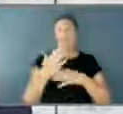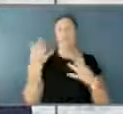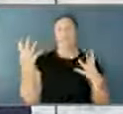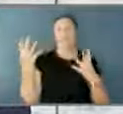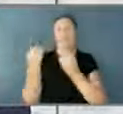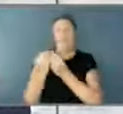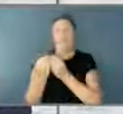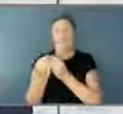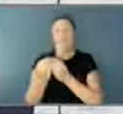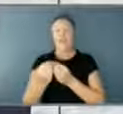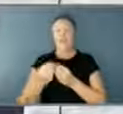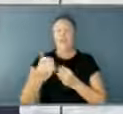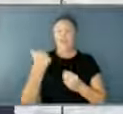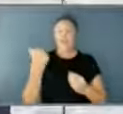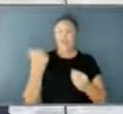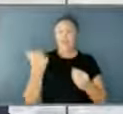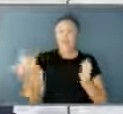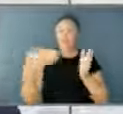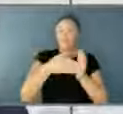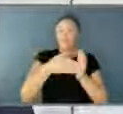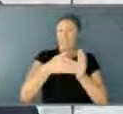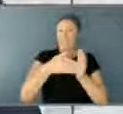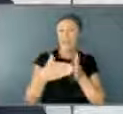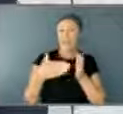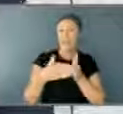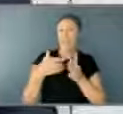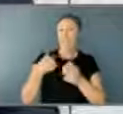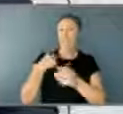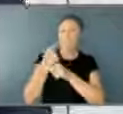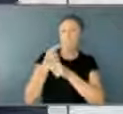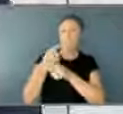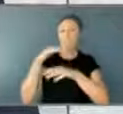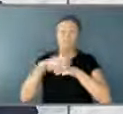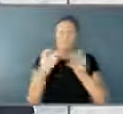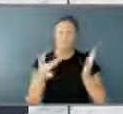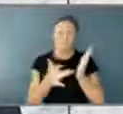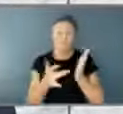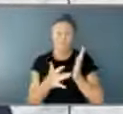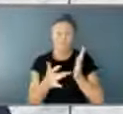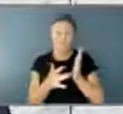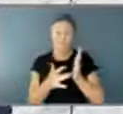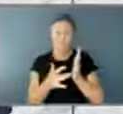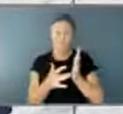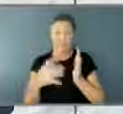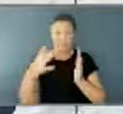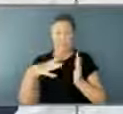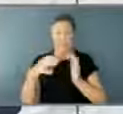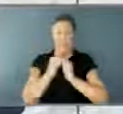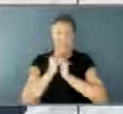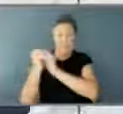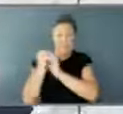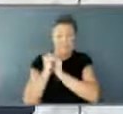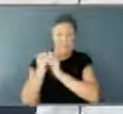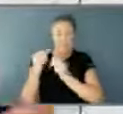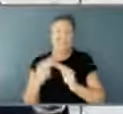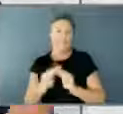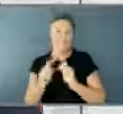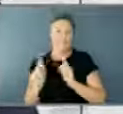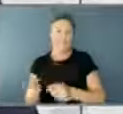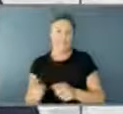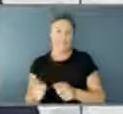today, achieving a net zero pathway through technology and the cooperation that is needed to do that, and the work that has